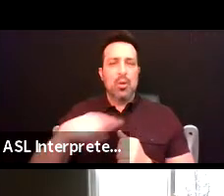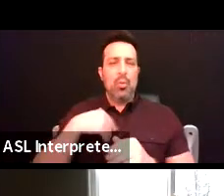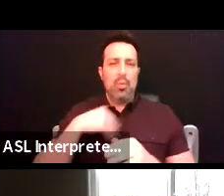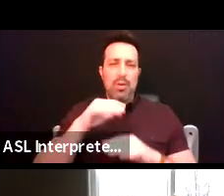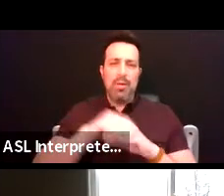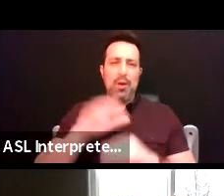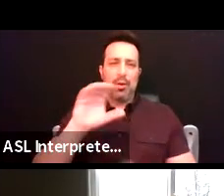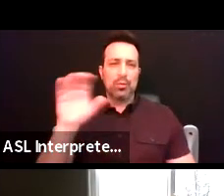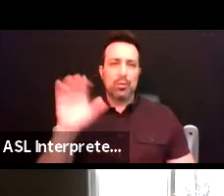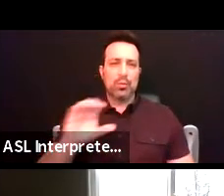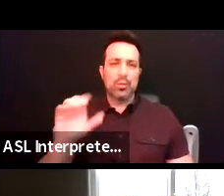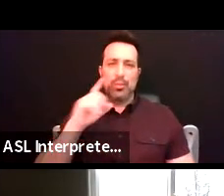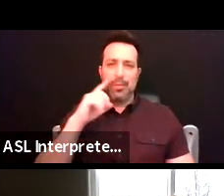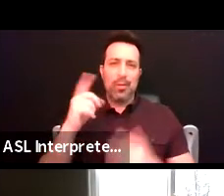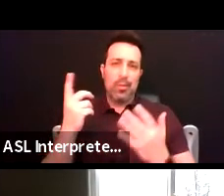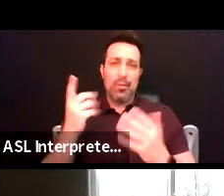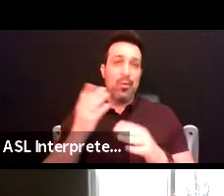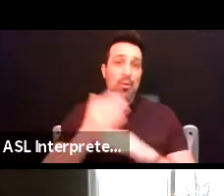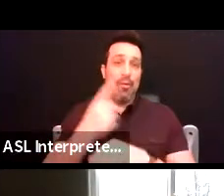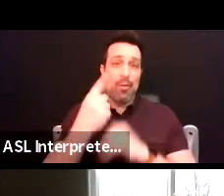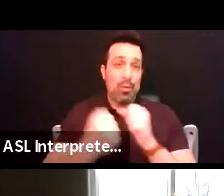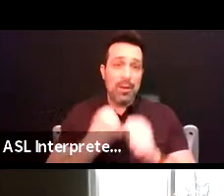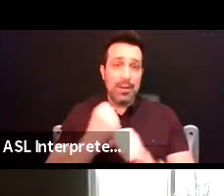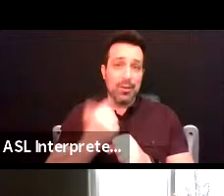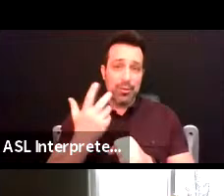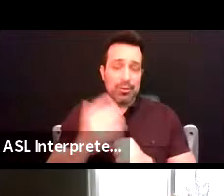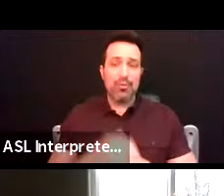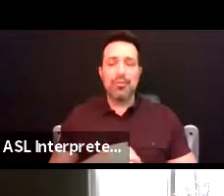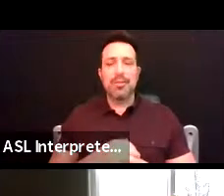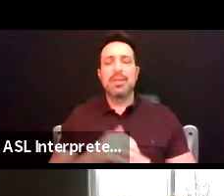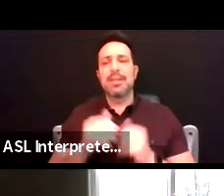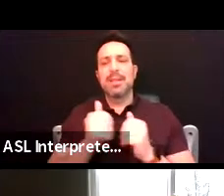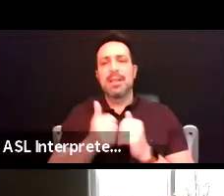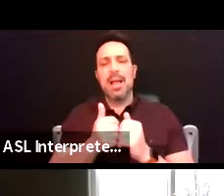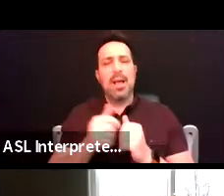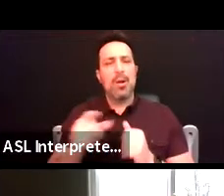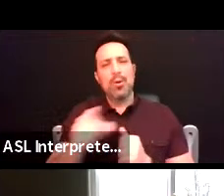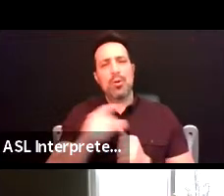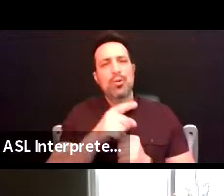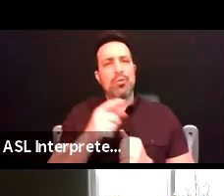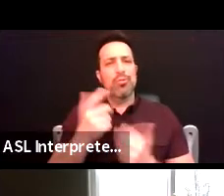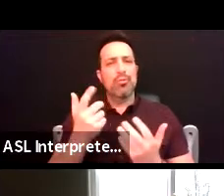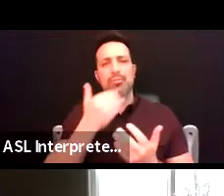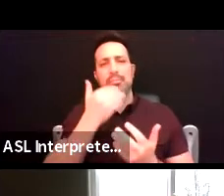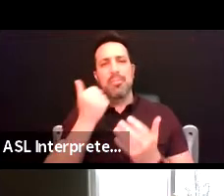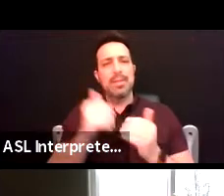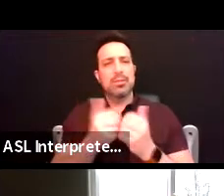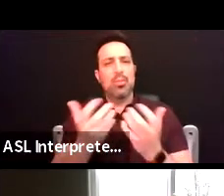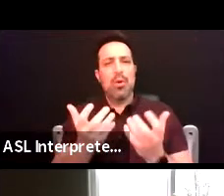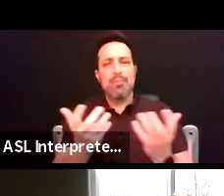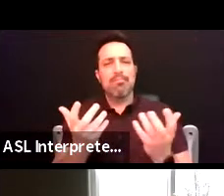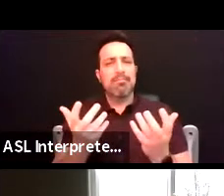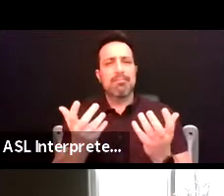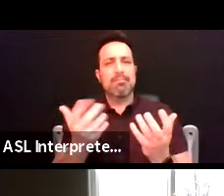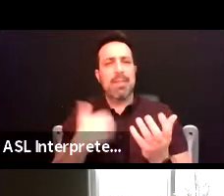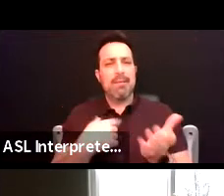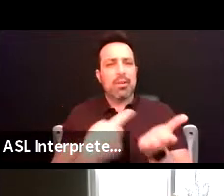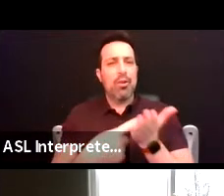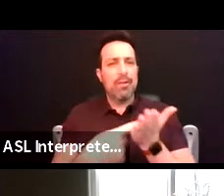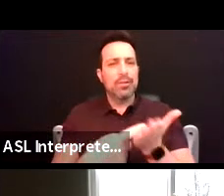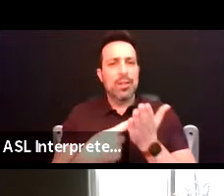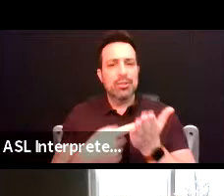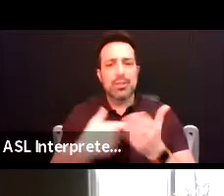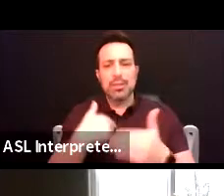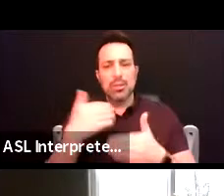Zoom now for over a year. How do you best want to have conversations as we